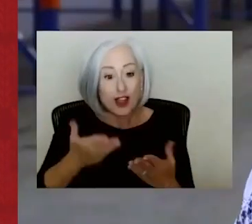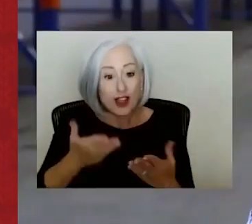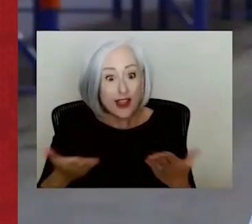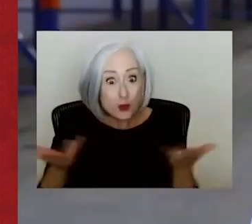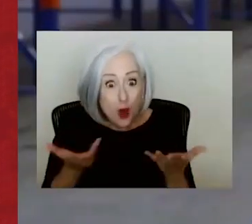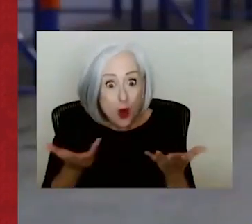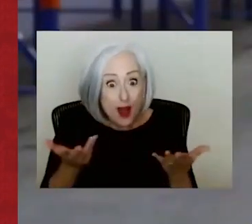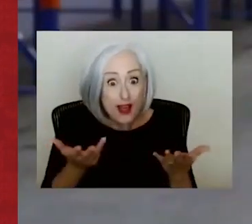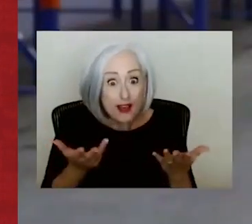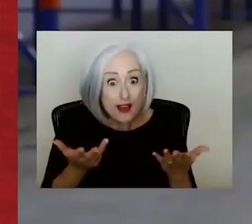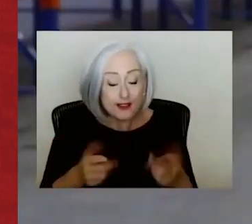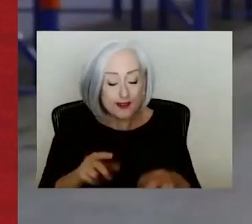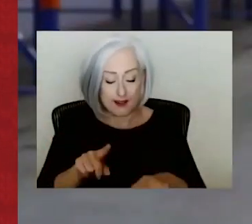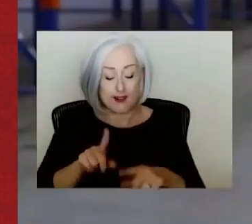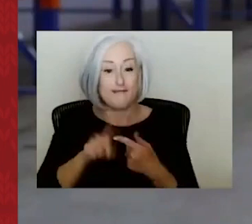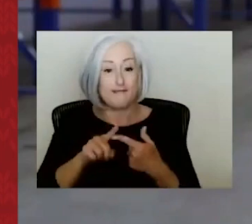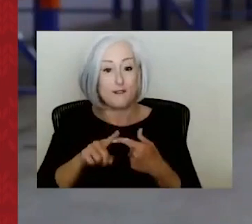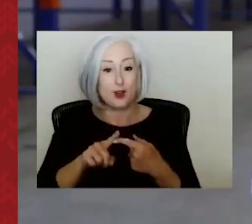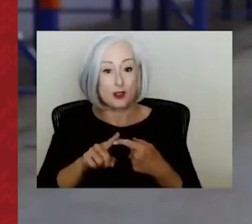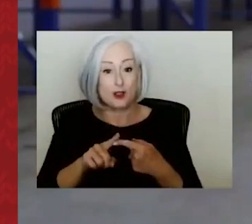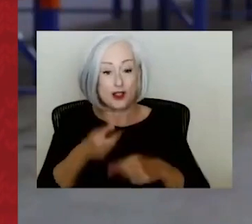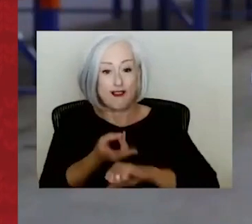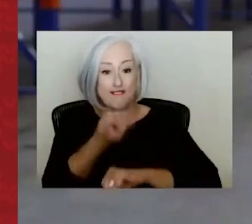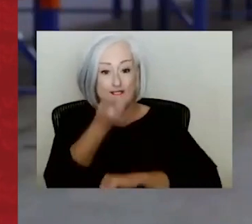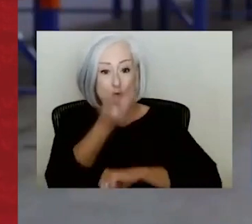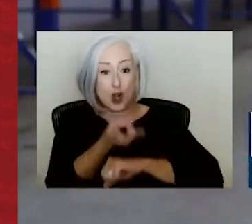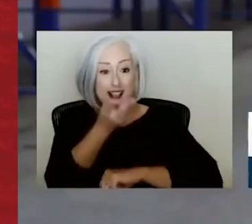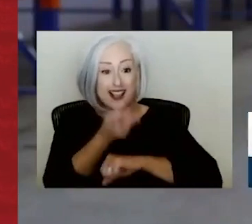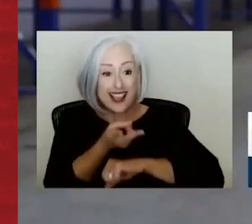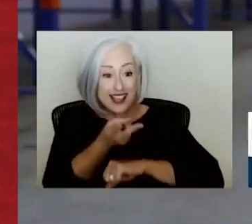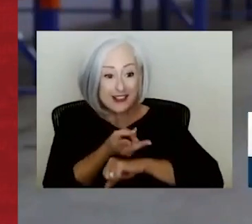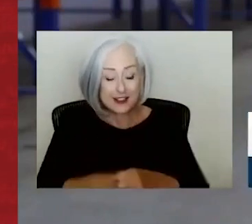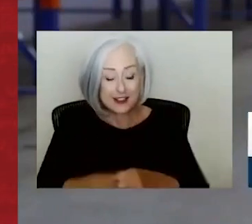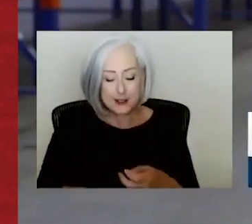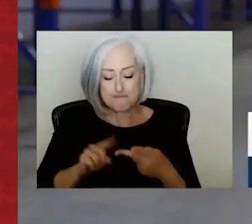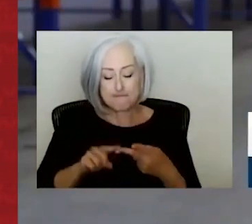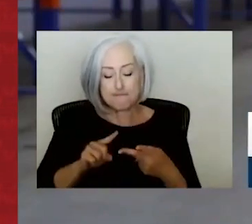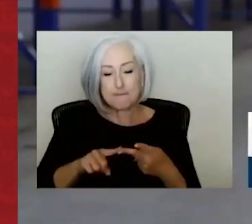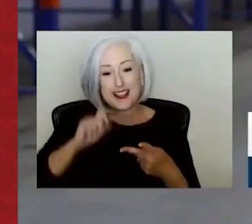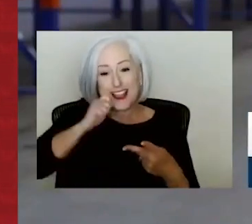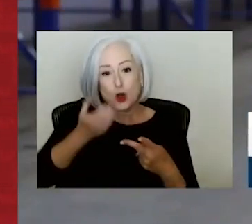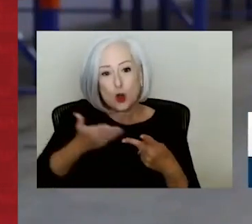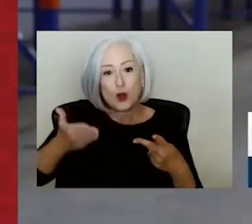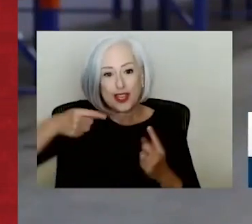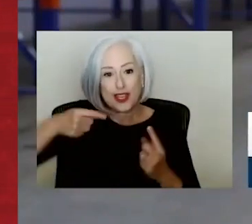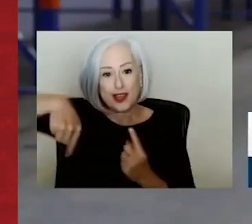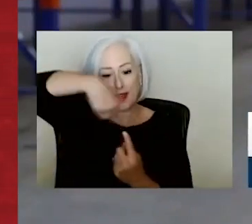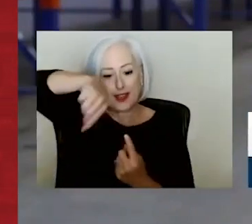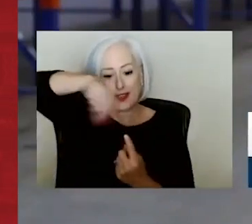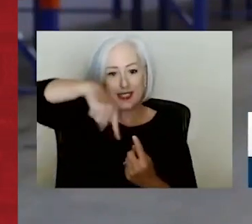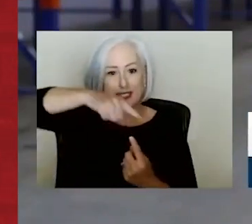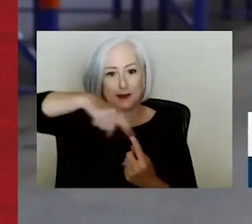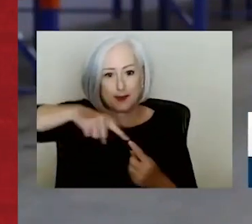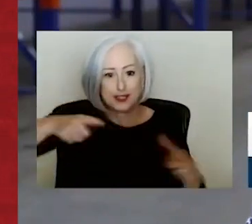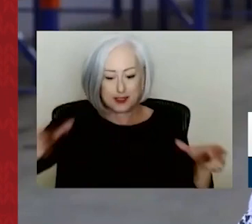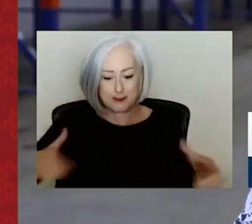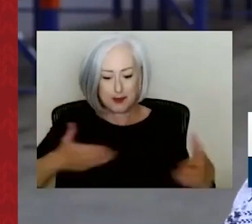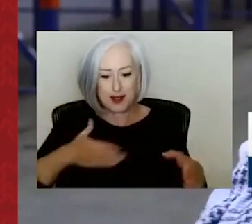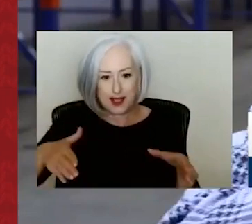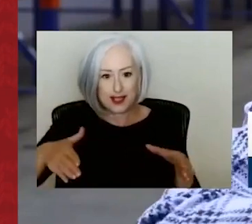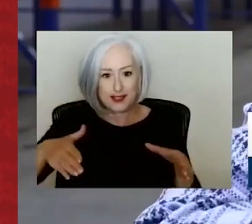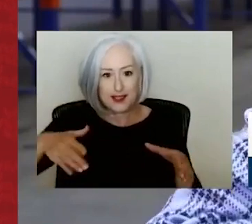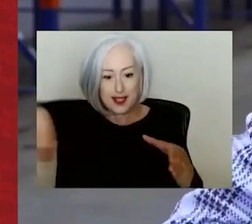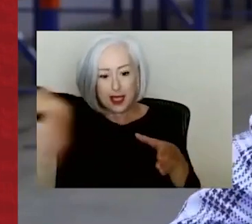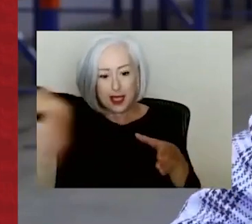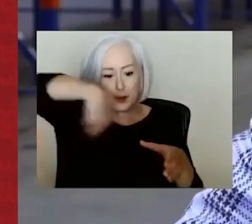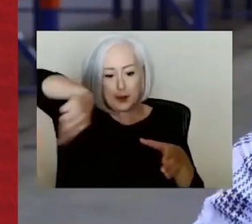The forklift is really, really fun. And then we have this cool thing that spins a pallet and puts plastic wrap around it. That's the